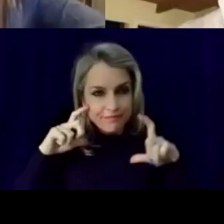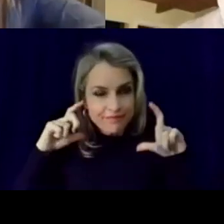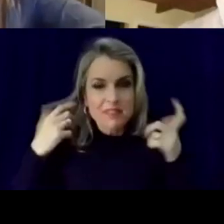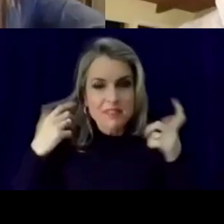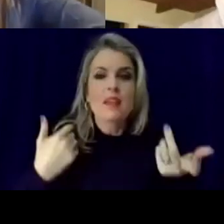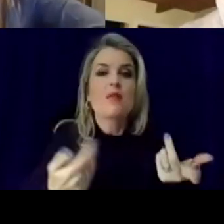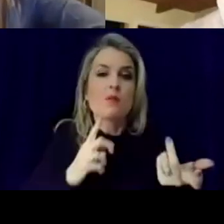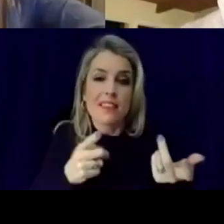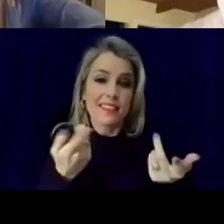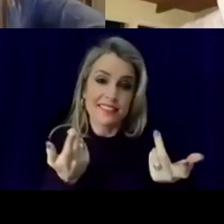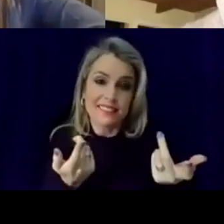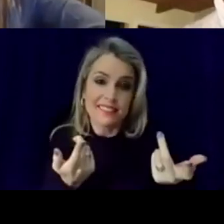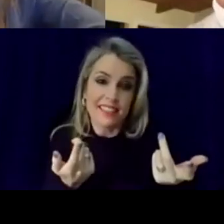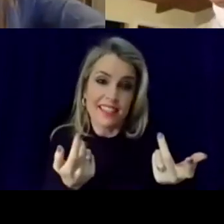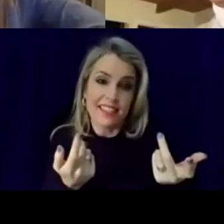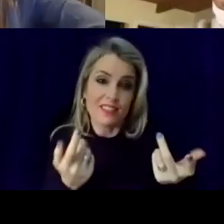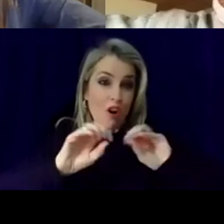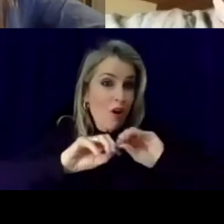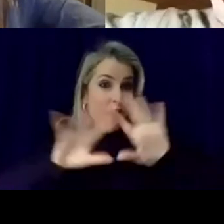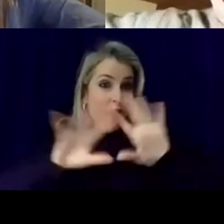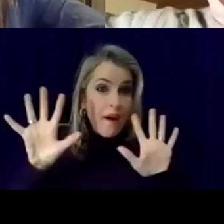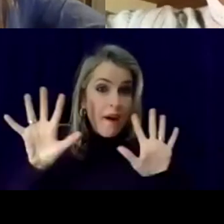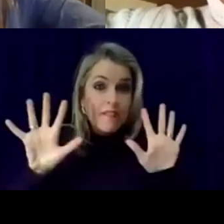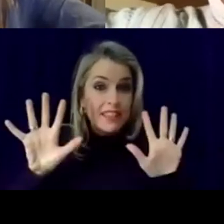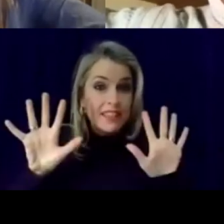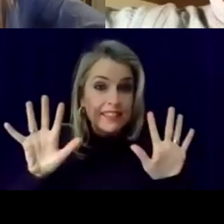It's not hidden. You know, it really is